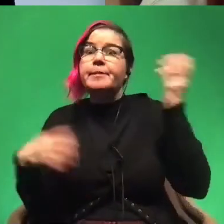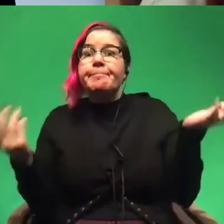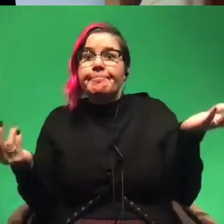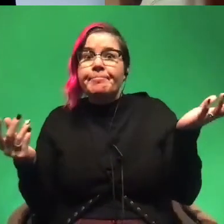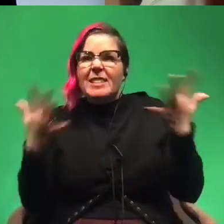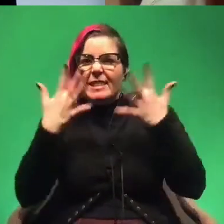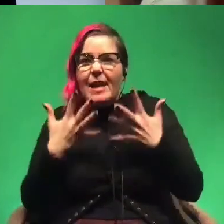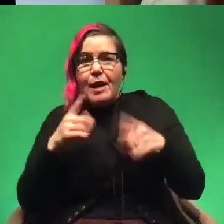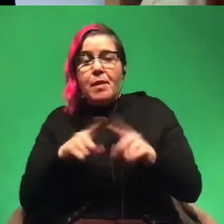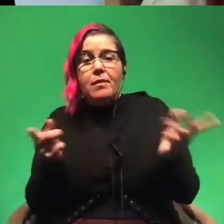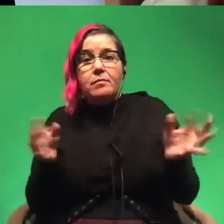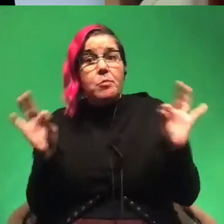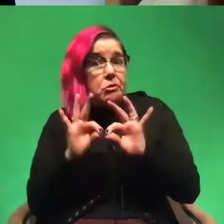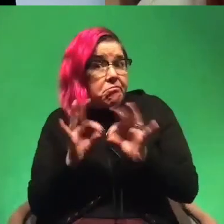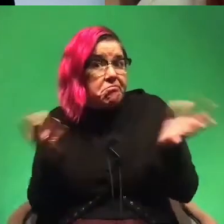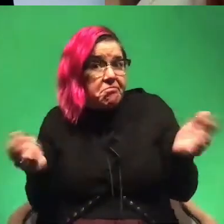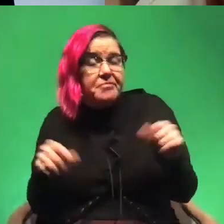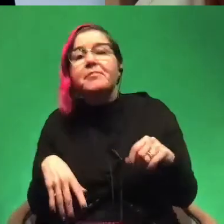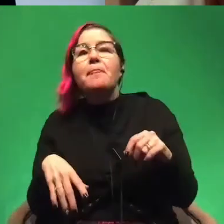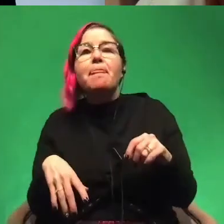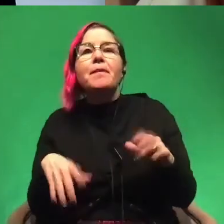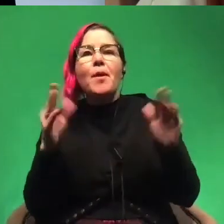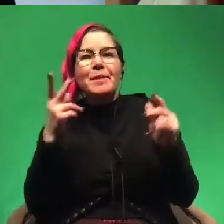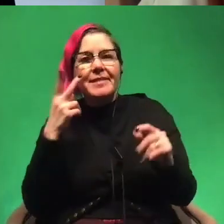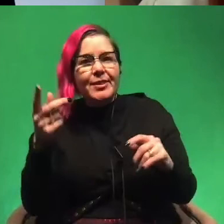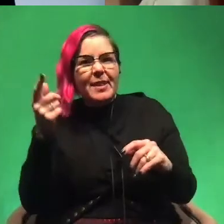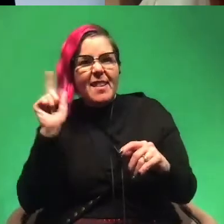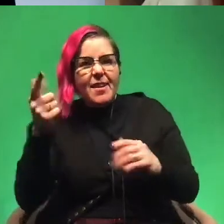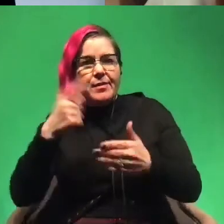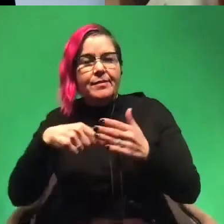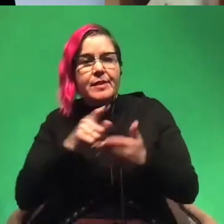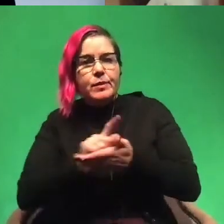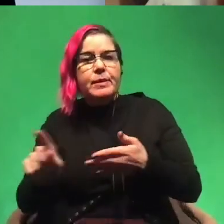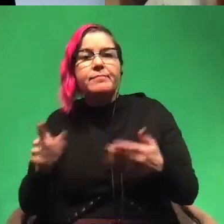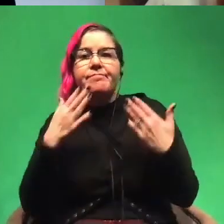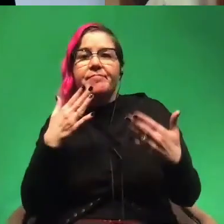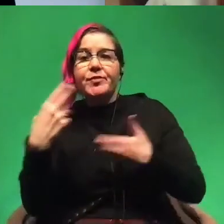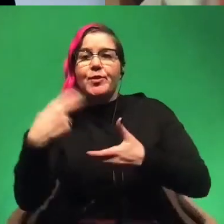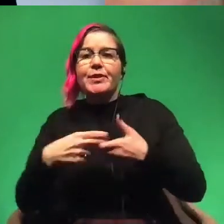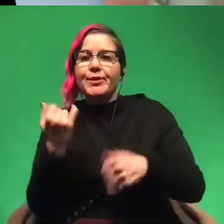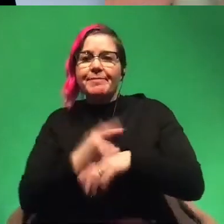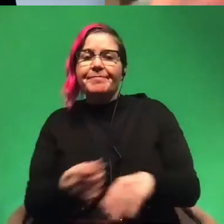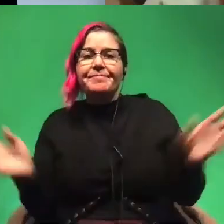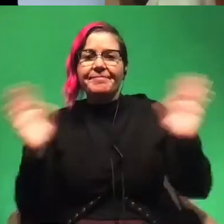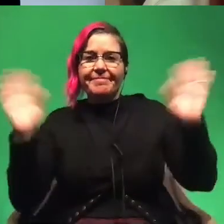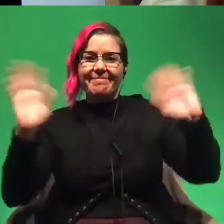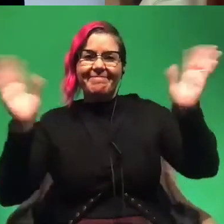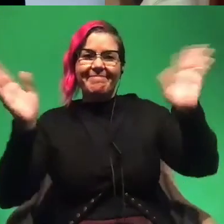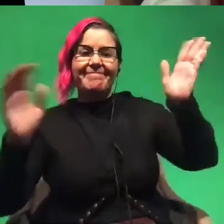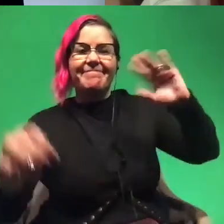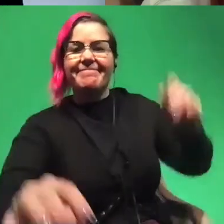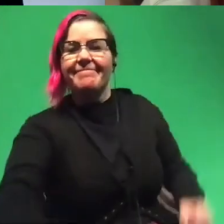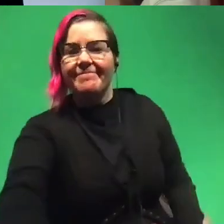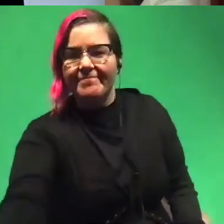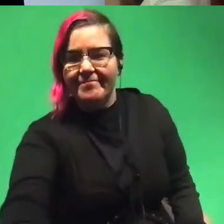sad, but important. So we hope to see you all later this week. Thanks for joining us today. Bye, guys. Bye.